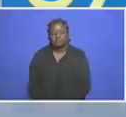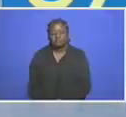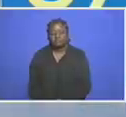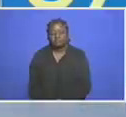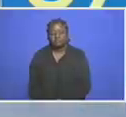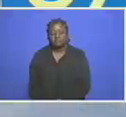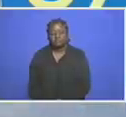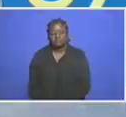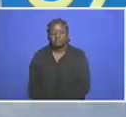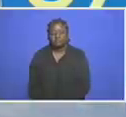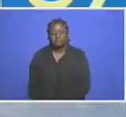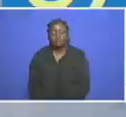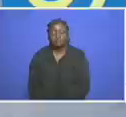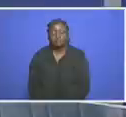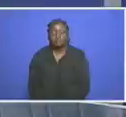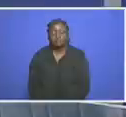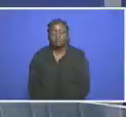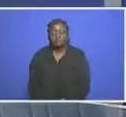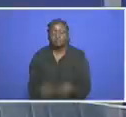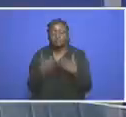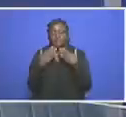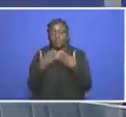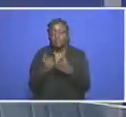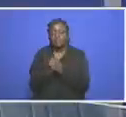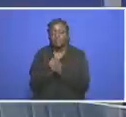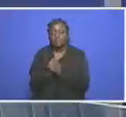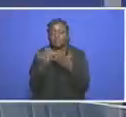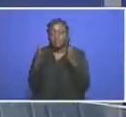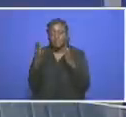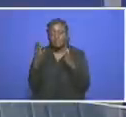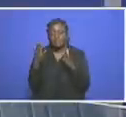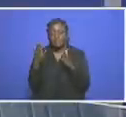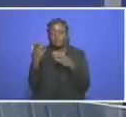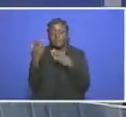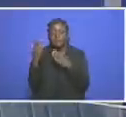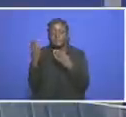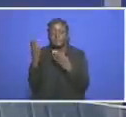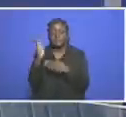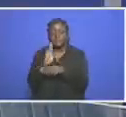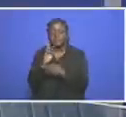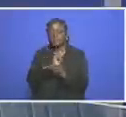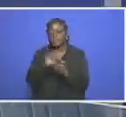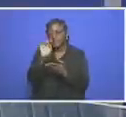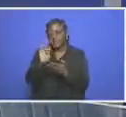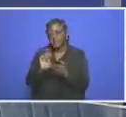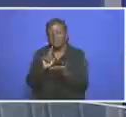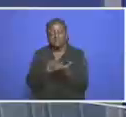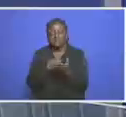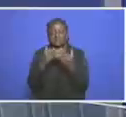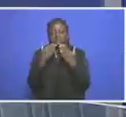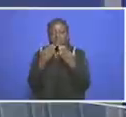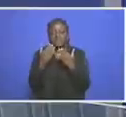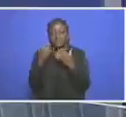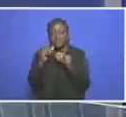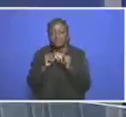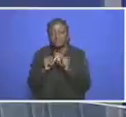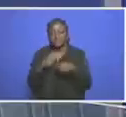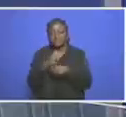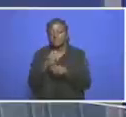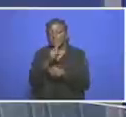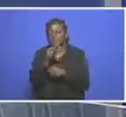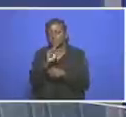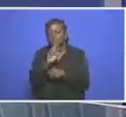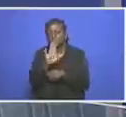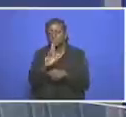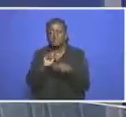pretty good weather-wise. Majal. Thanks, Basil. And that will end the Bahamas Tonight, the weekend edition. We thank you for continuing to make ZNS your number one news